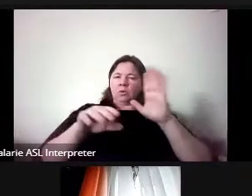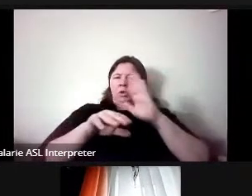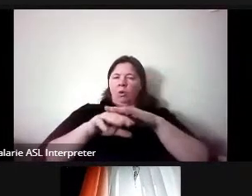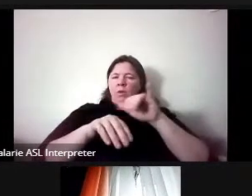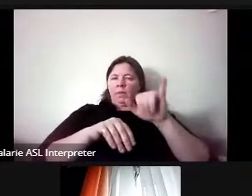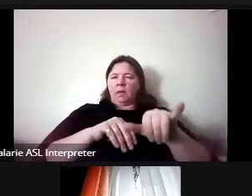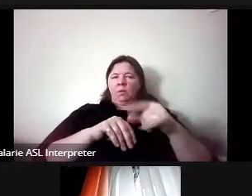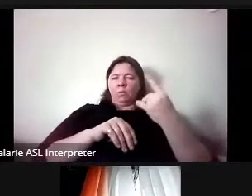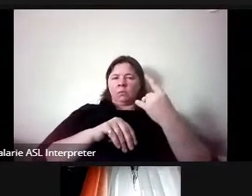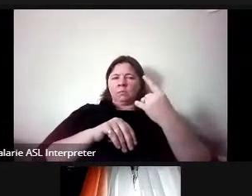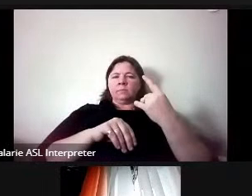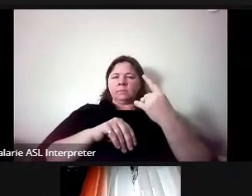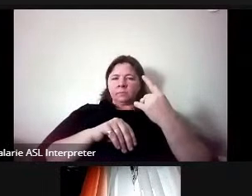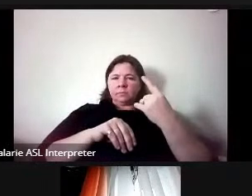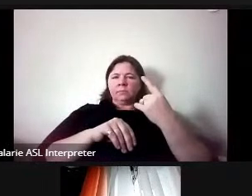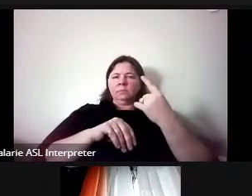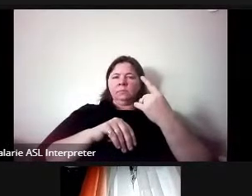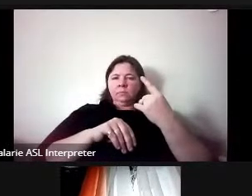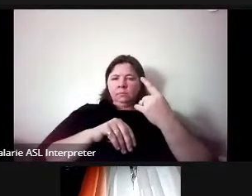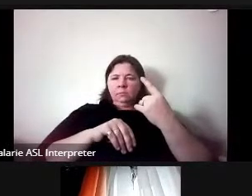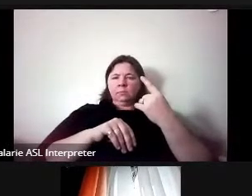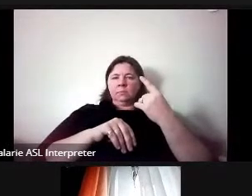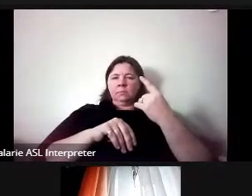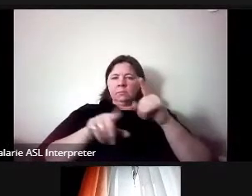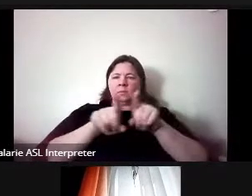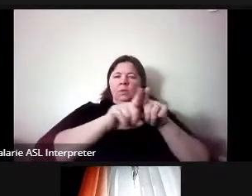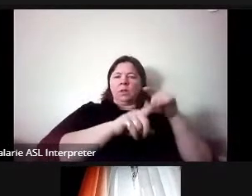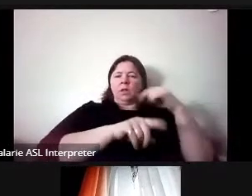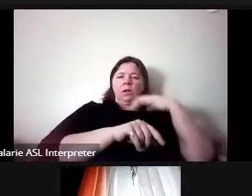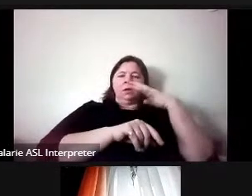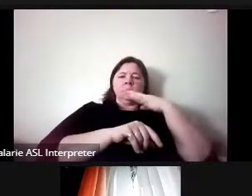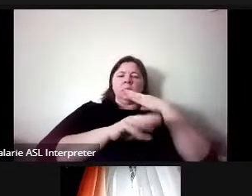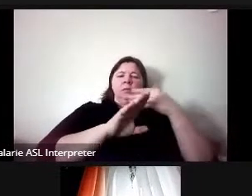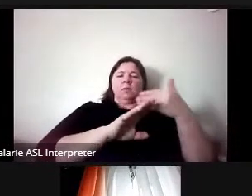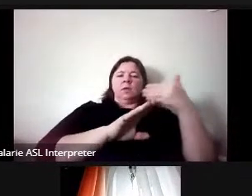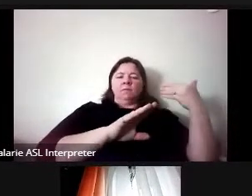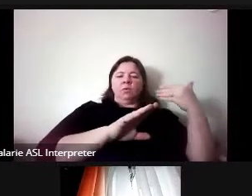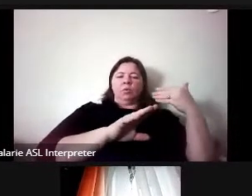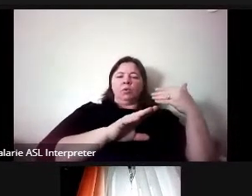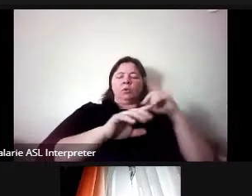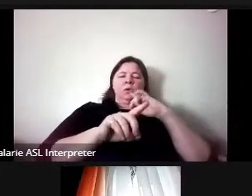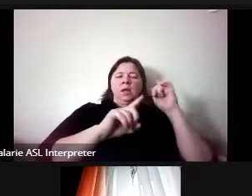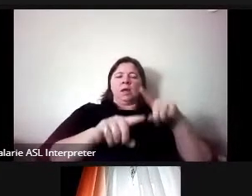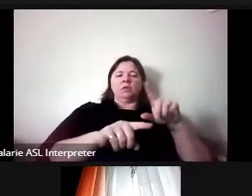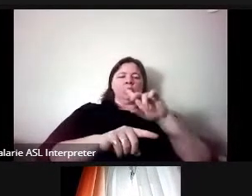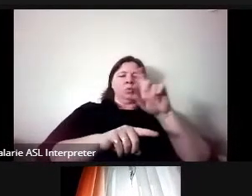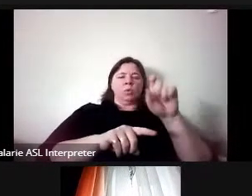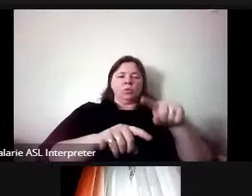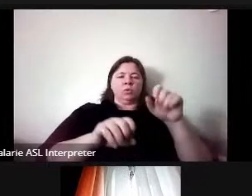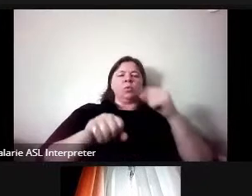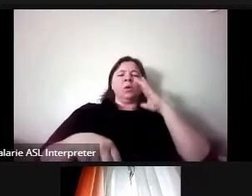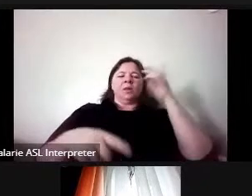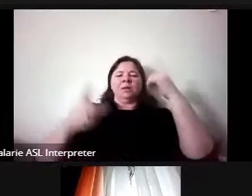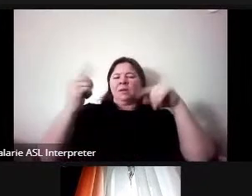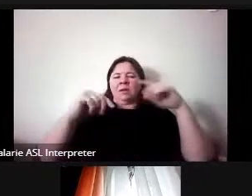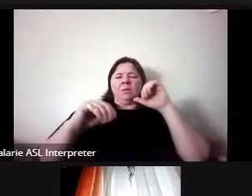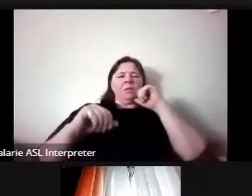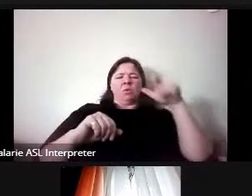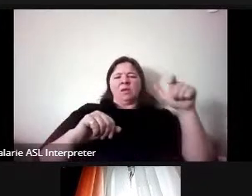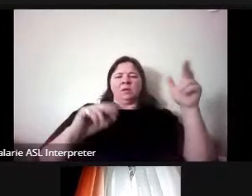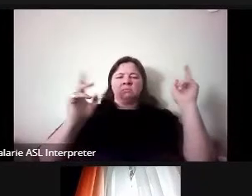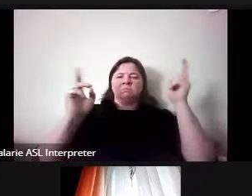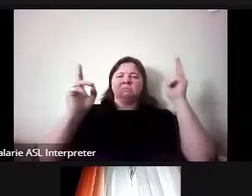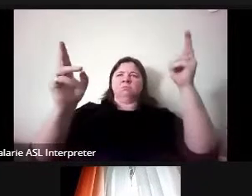on. Well, like I said earlier, Marina, the answers to those questions will be coming. So there's no need for